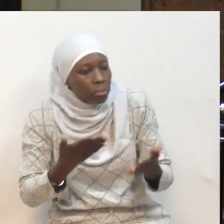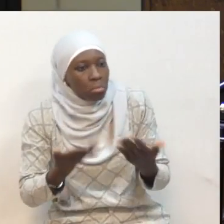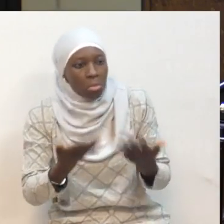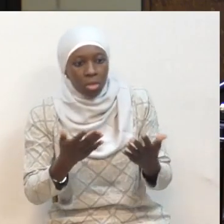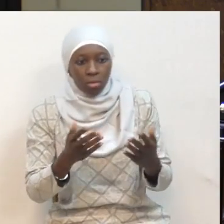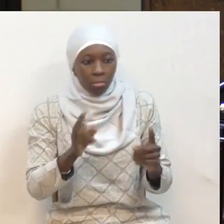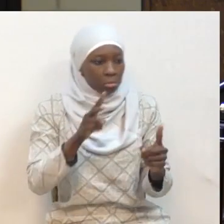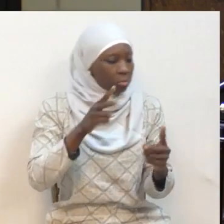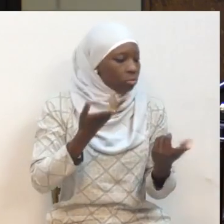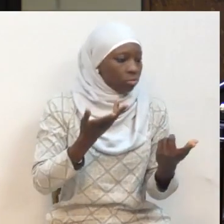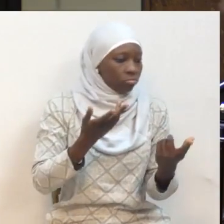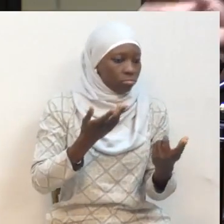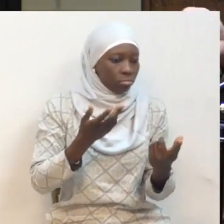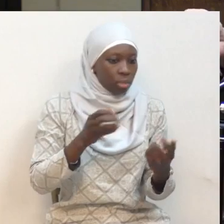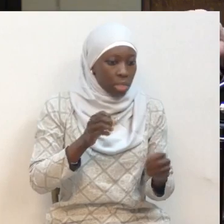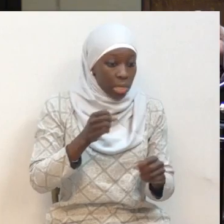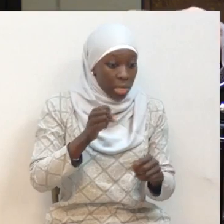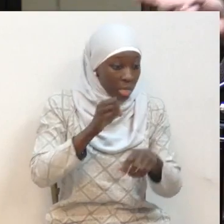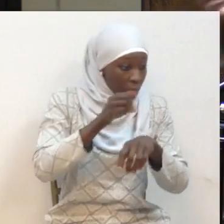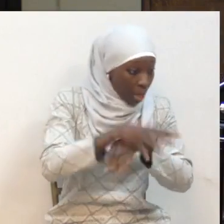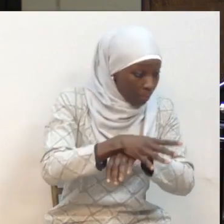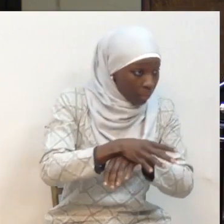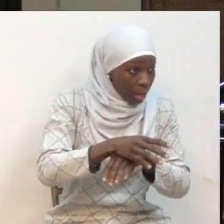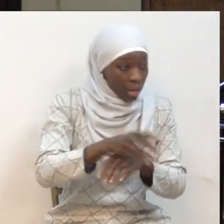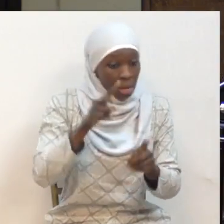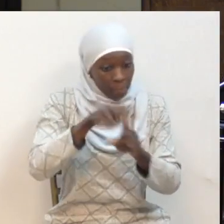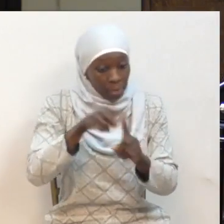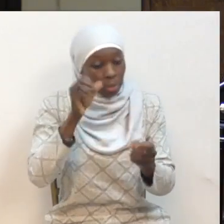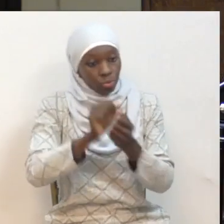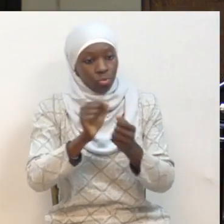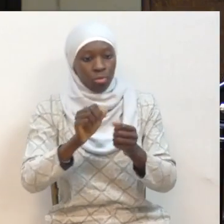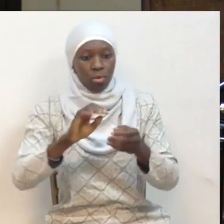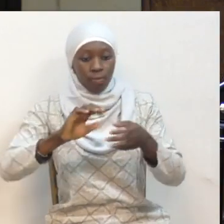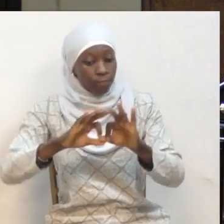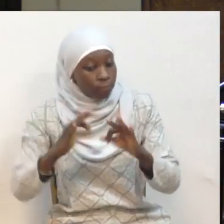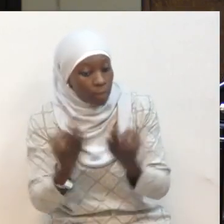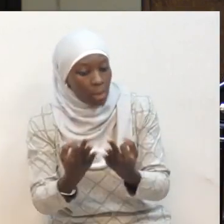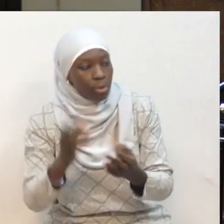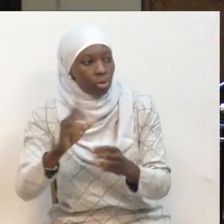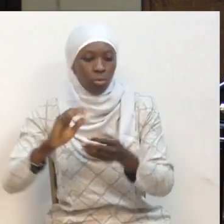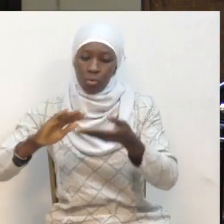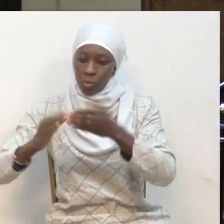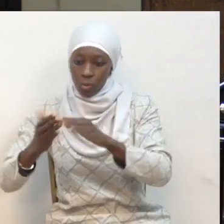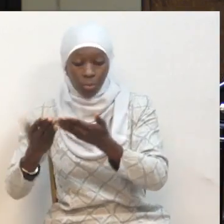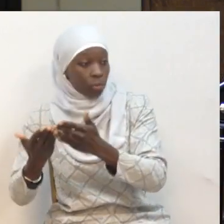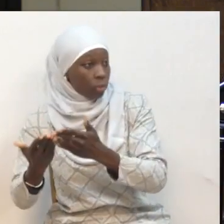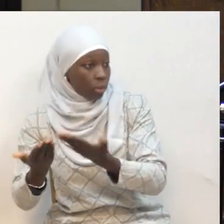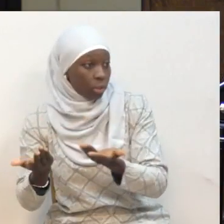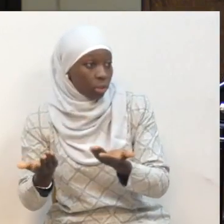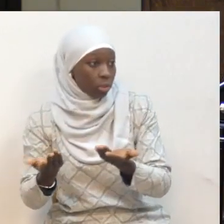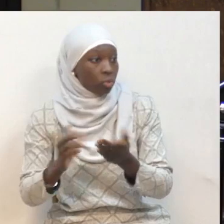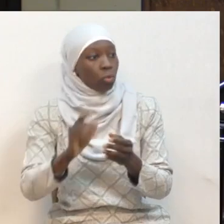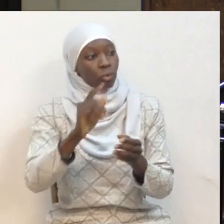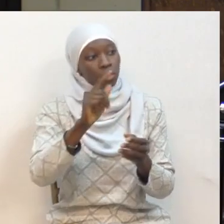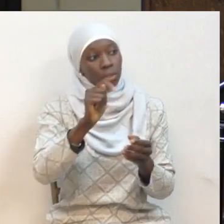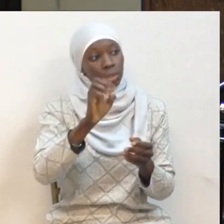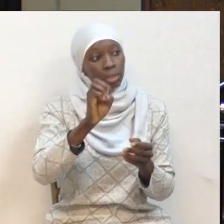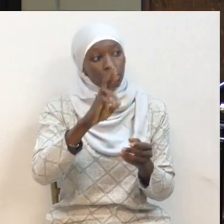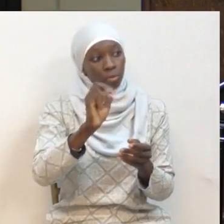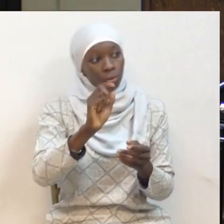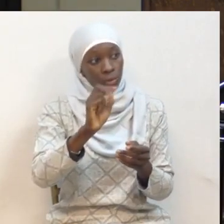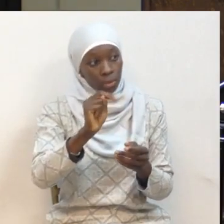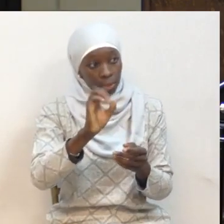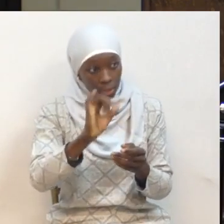why tyranny is the opposite of shura. Tyranny means what Fir'aun used to